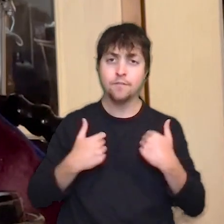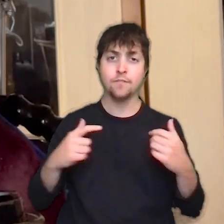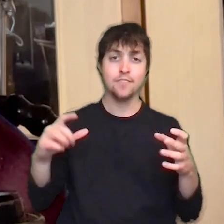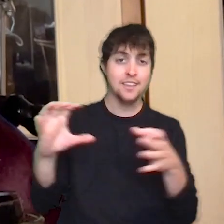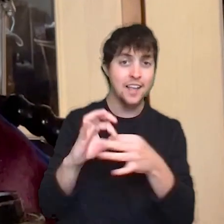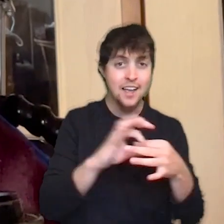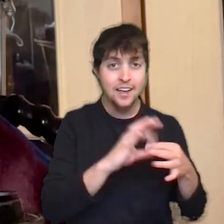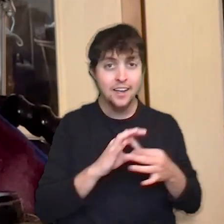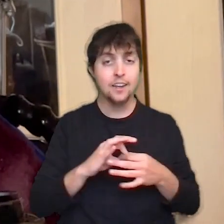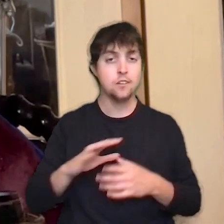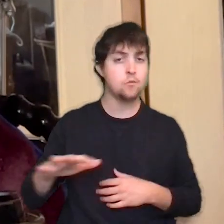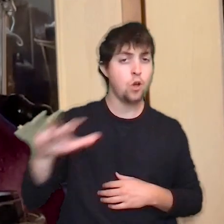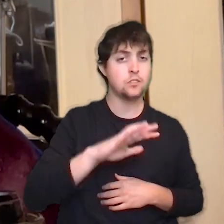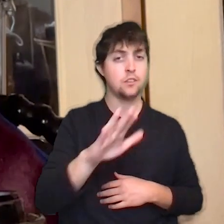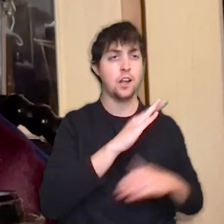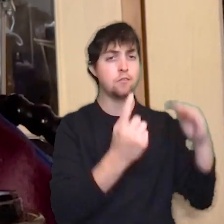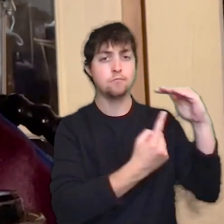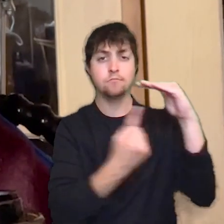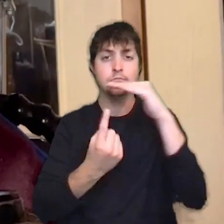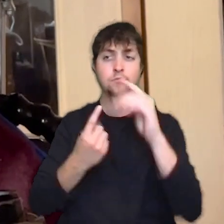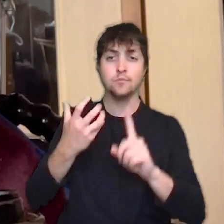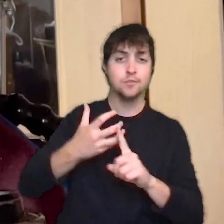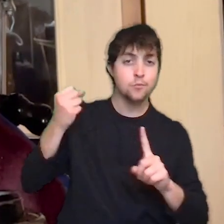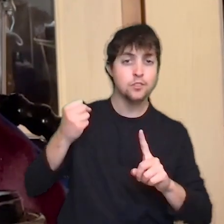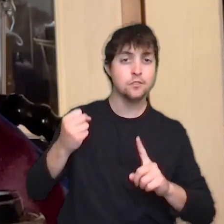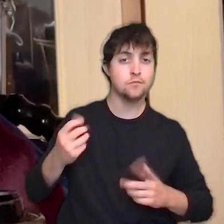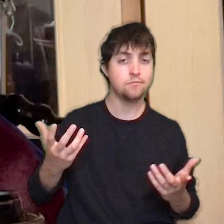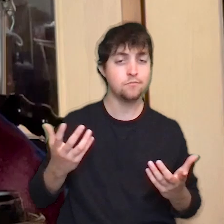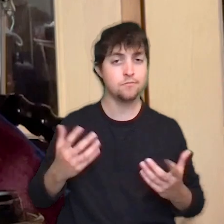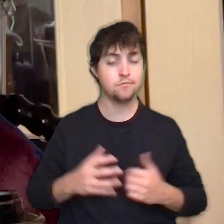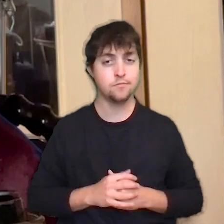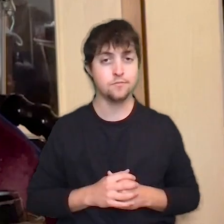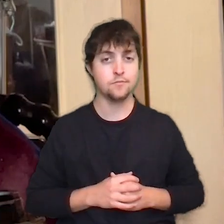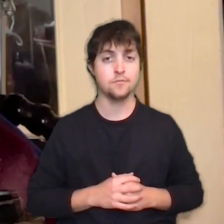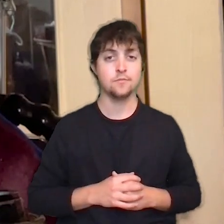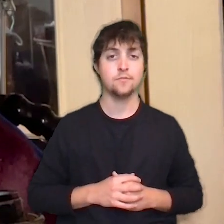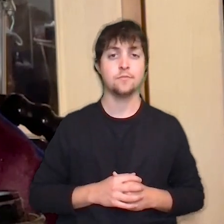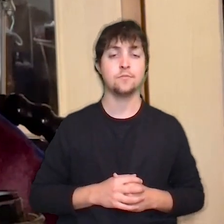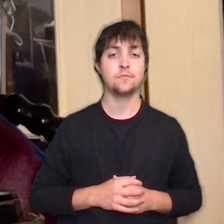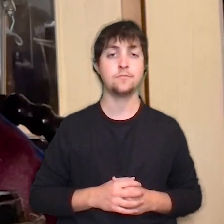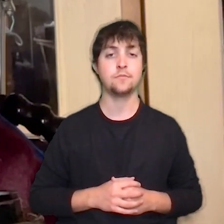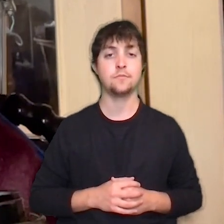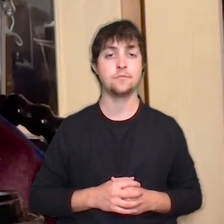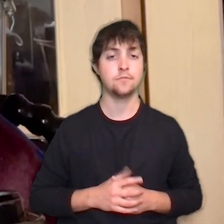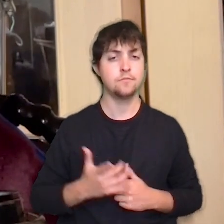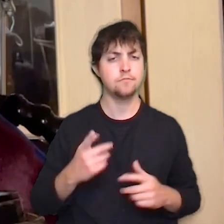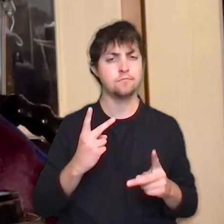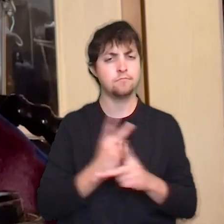surviving, connecting across their solitary deprivations and